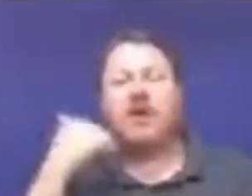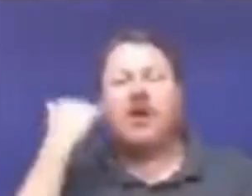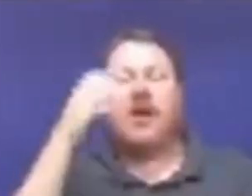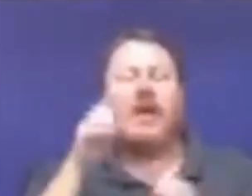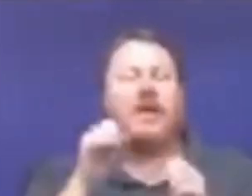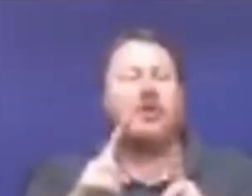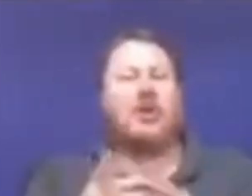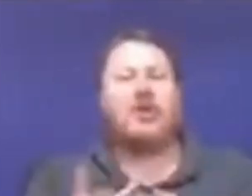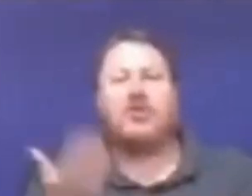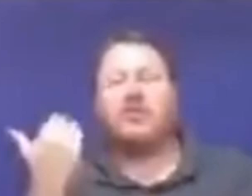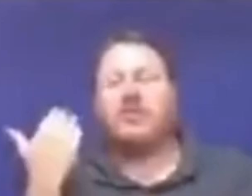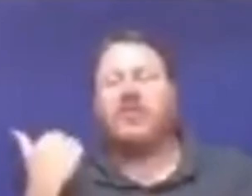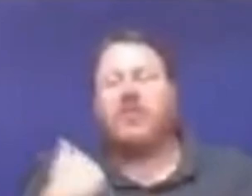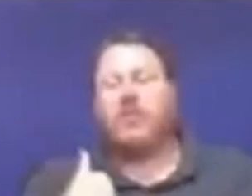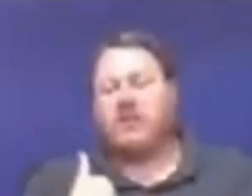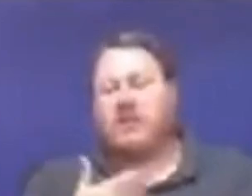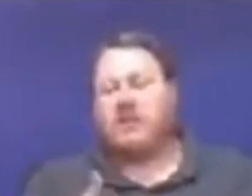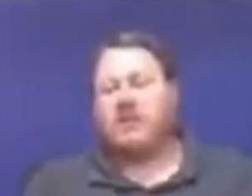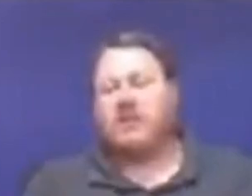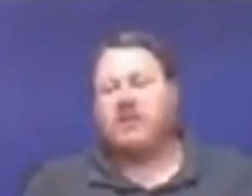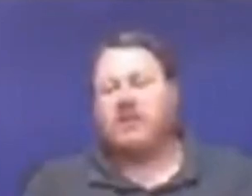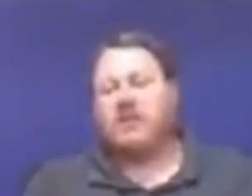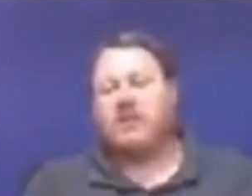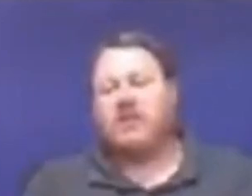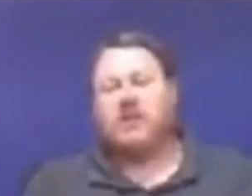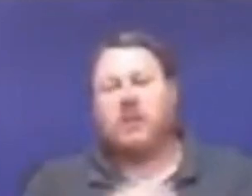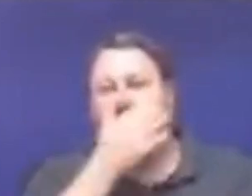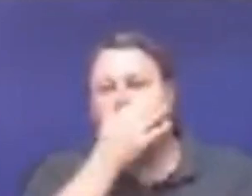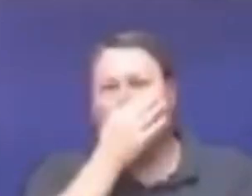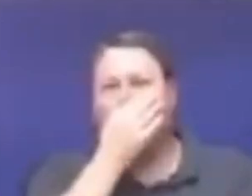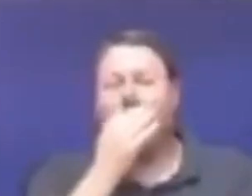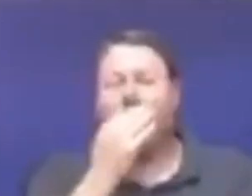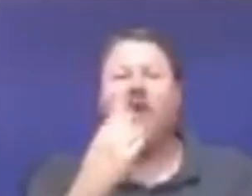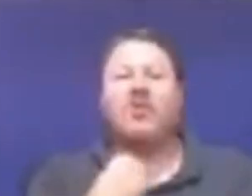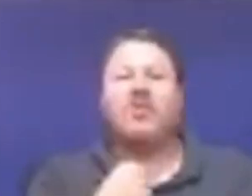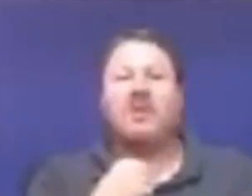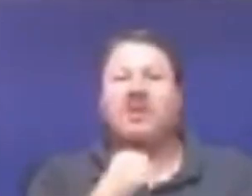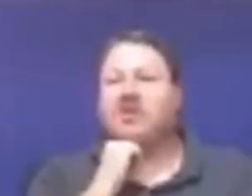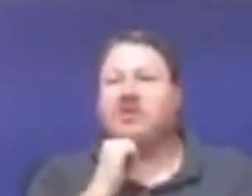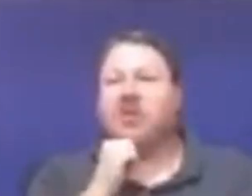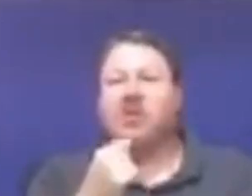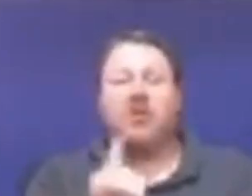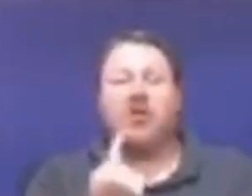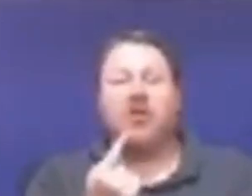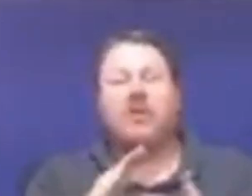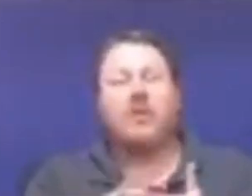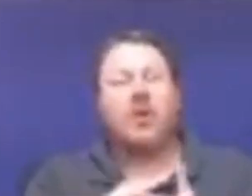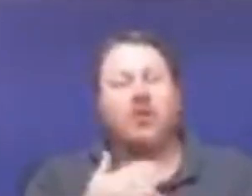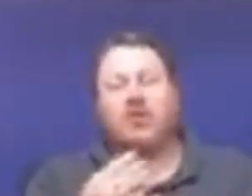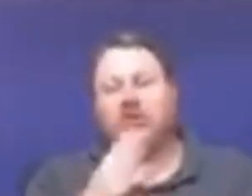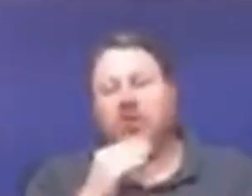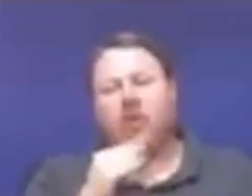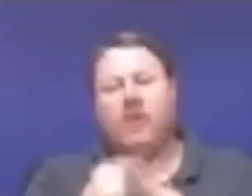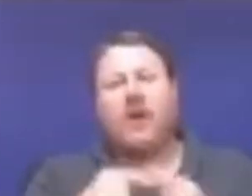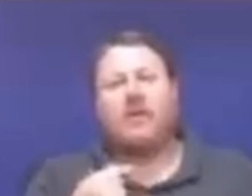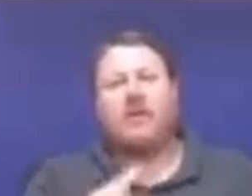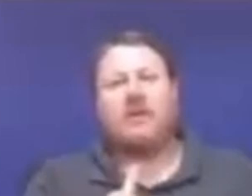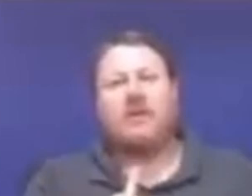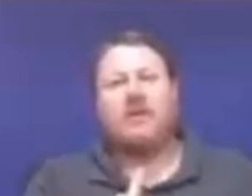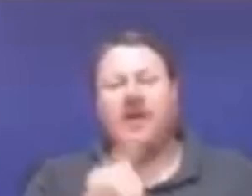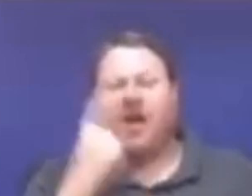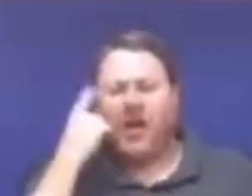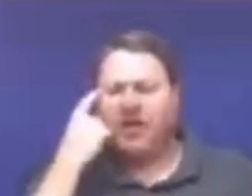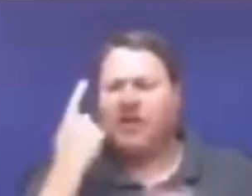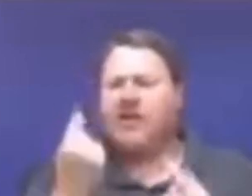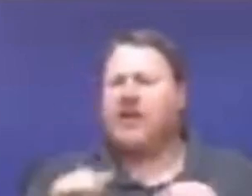previous portfolio necessarily, but if you ask me, not because I'm talking about myself, I've done relatively